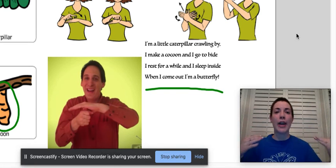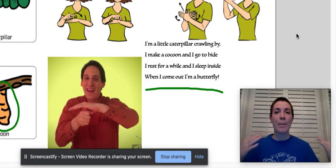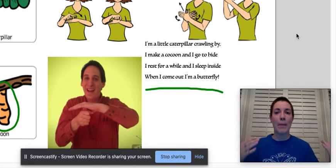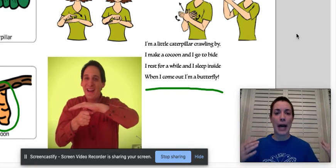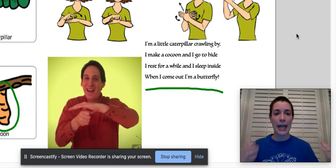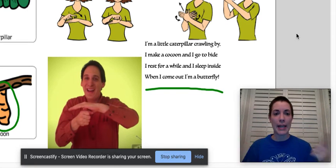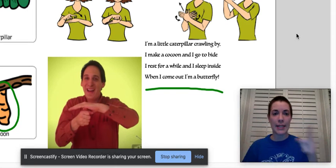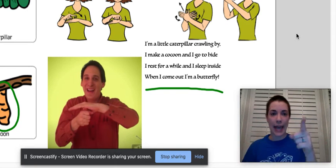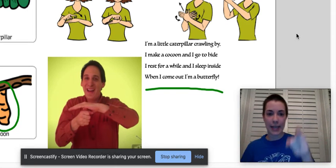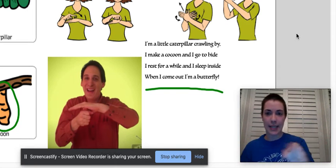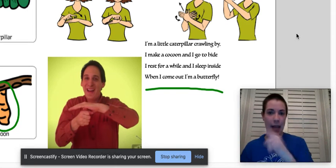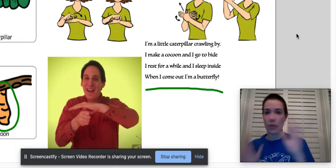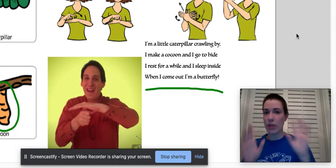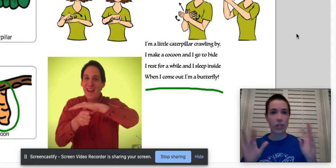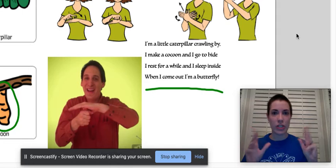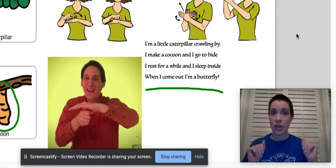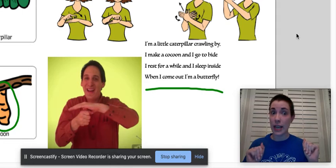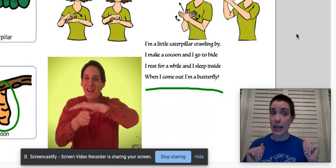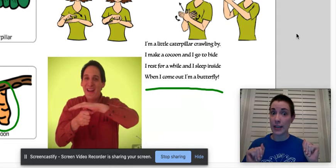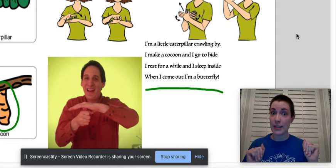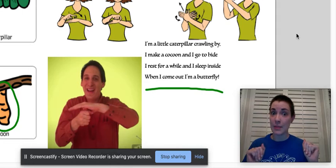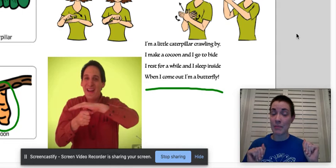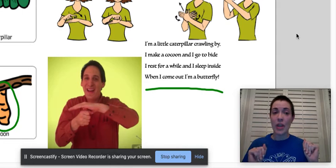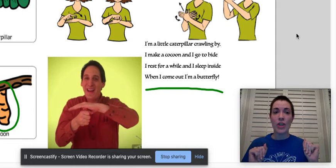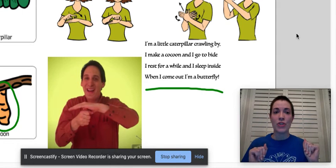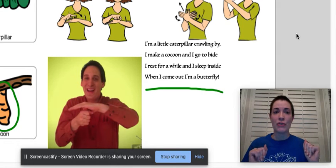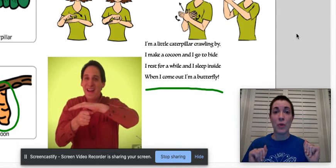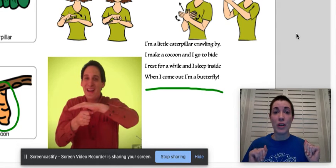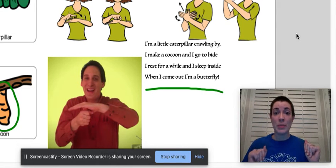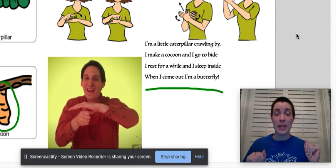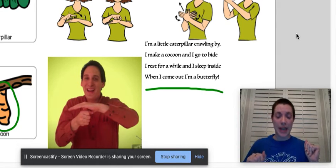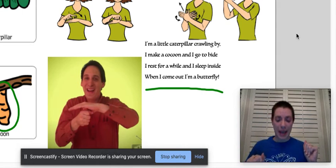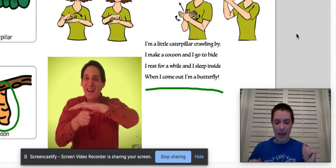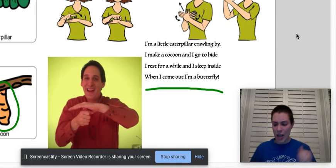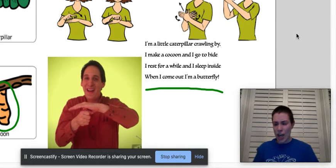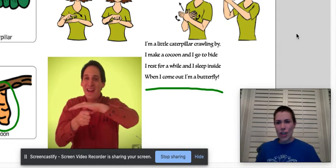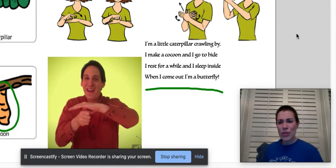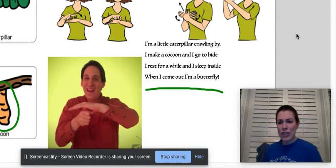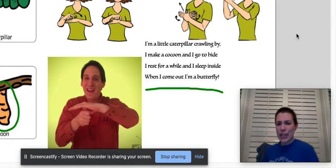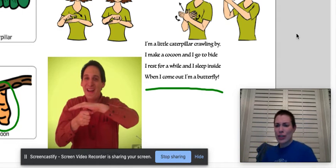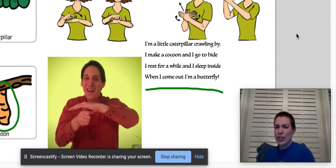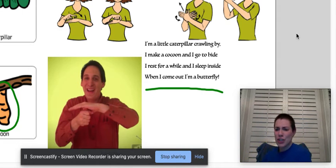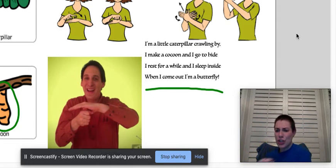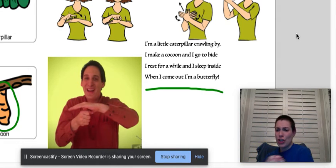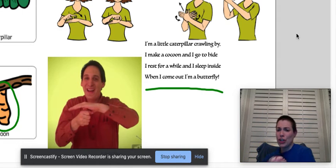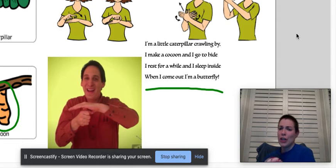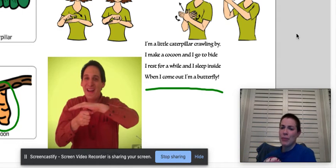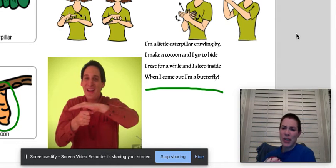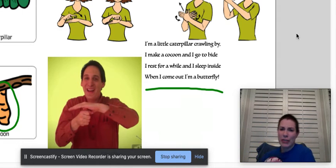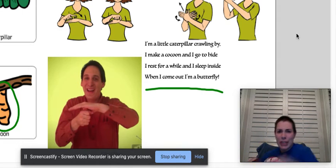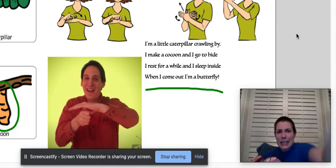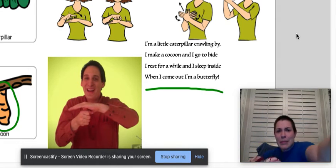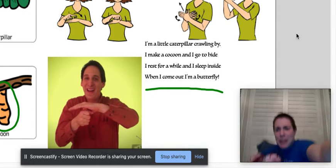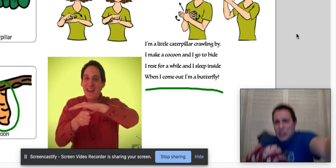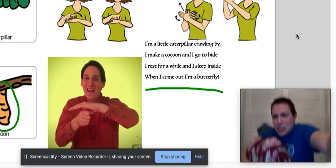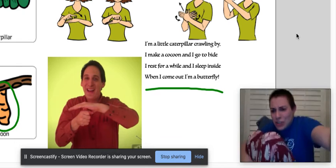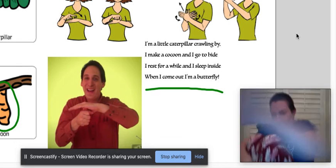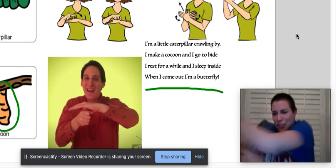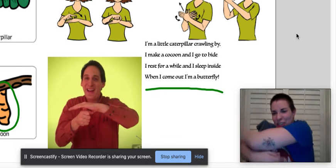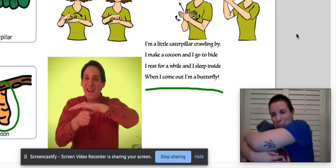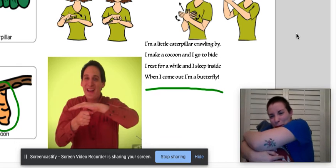entire body to act these out, not just your hands. So if you wanted to be an egg, you could literally just curl up. You can't really see me.